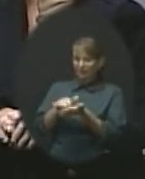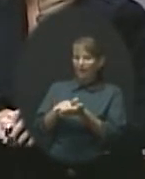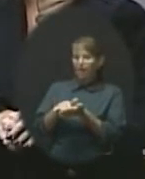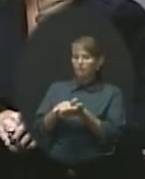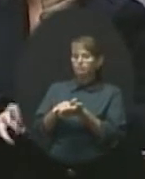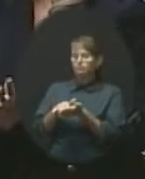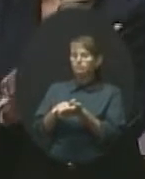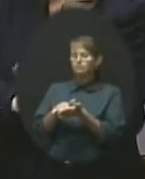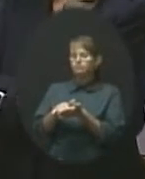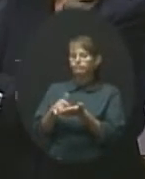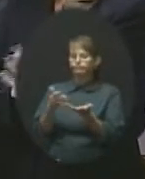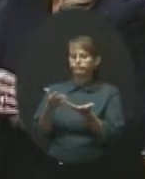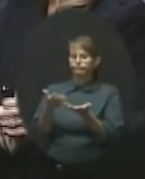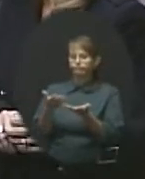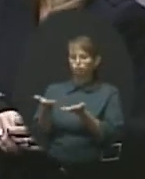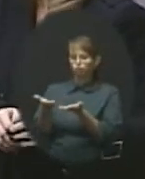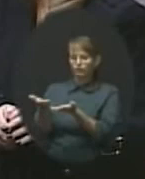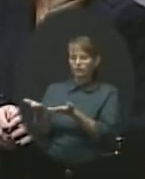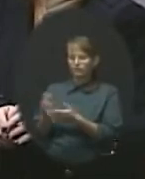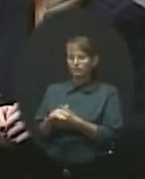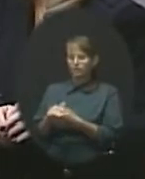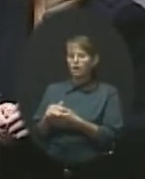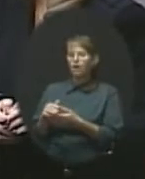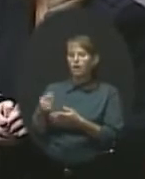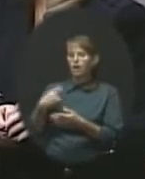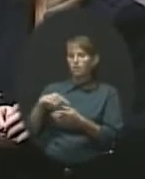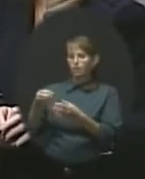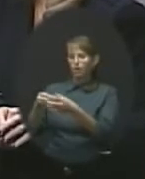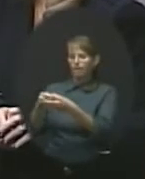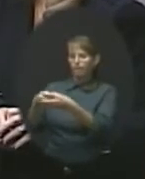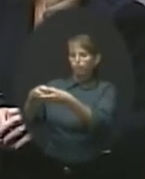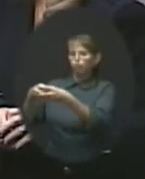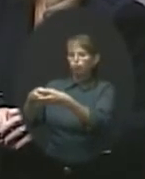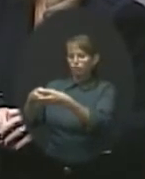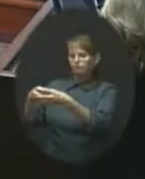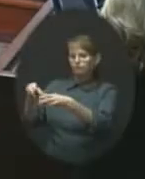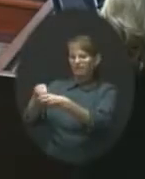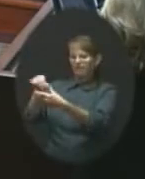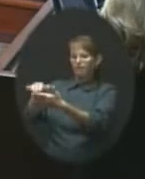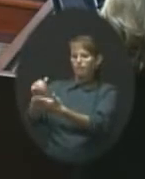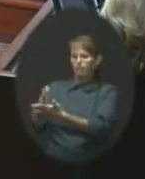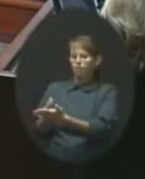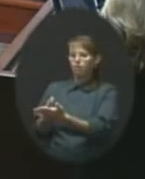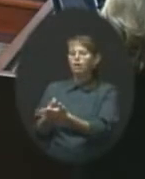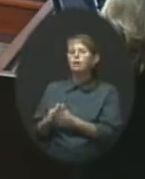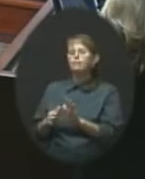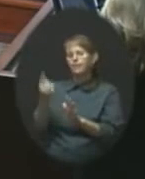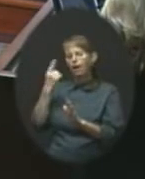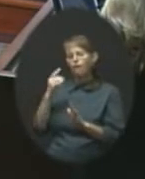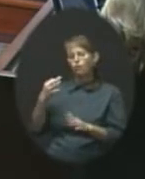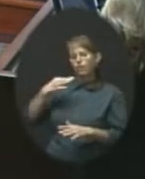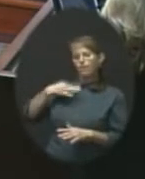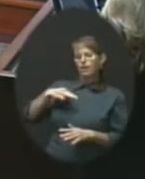we're bulging a little bit in their half of that building. Dr. Dugan, for the benefit of the viewing audience and the public,